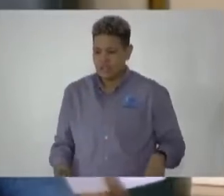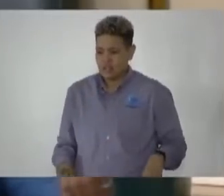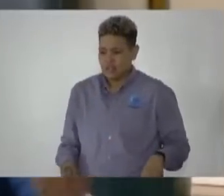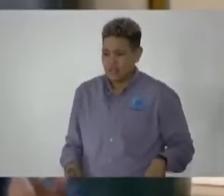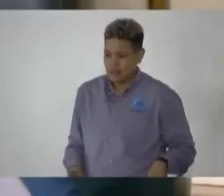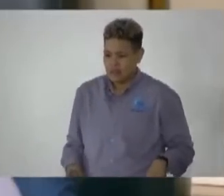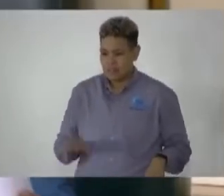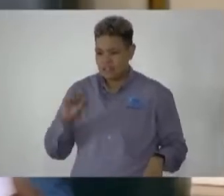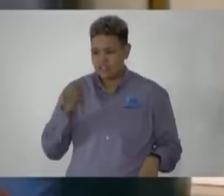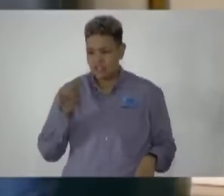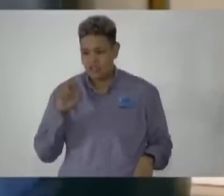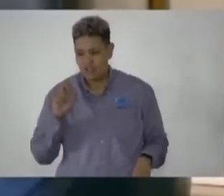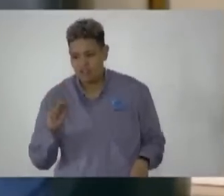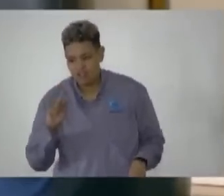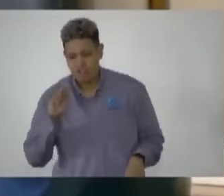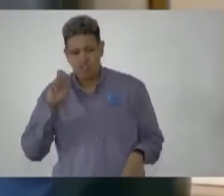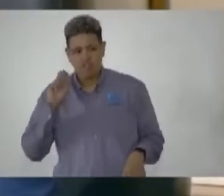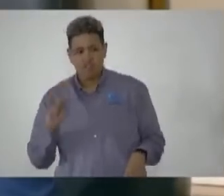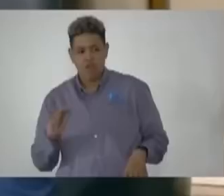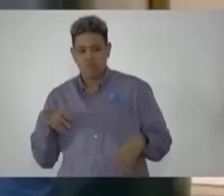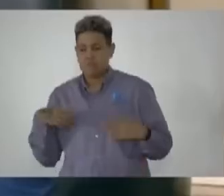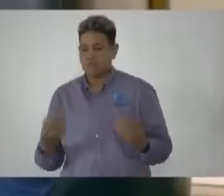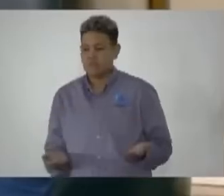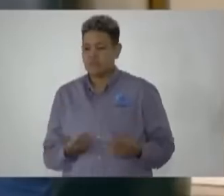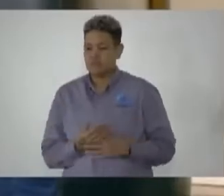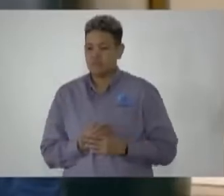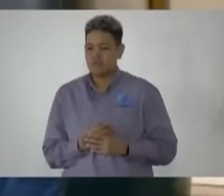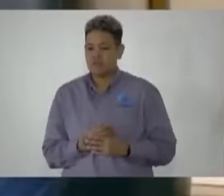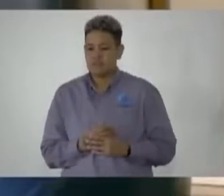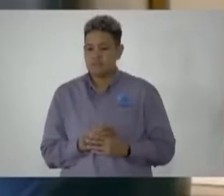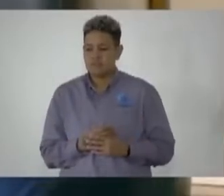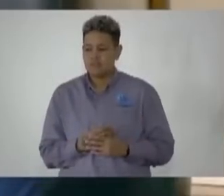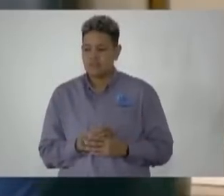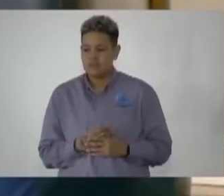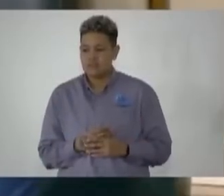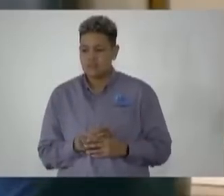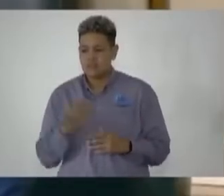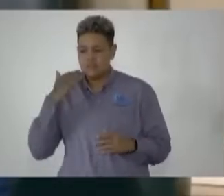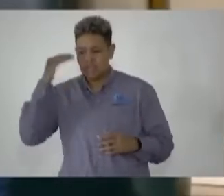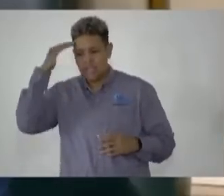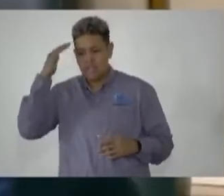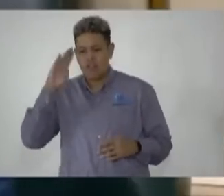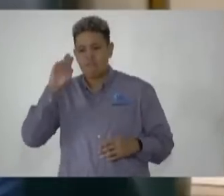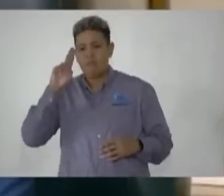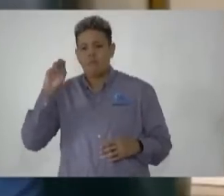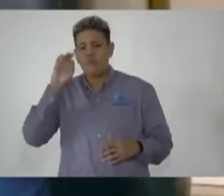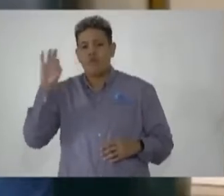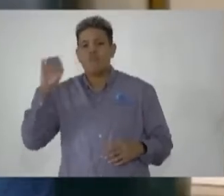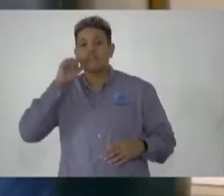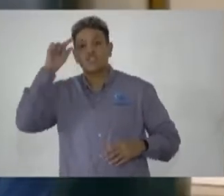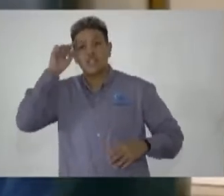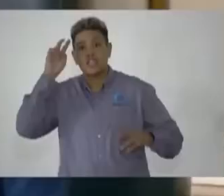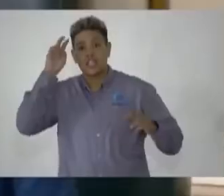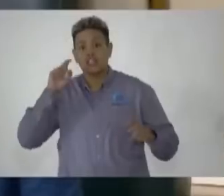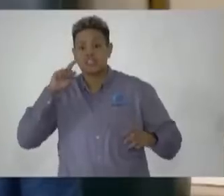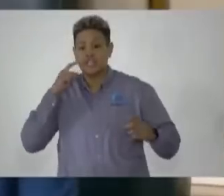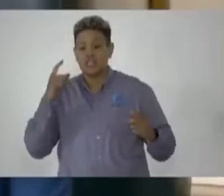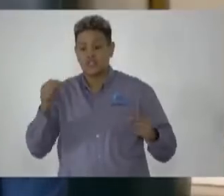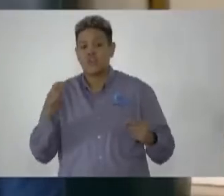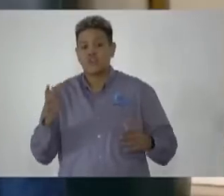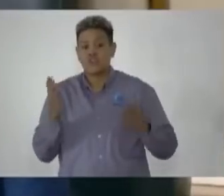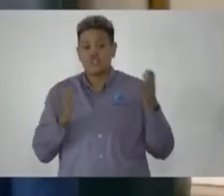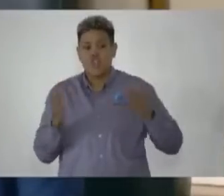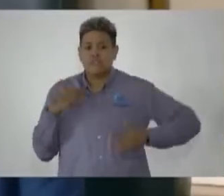Sharon Robinson, there is, the head of the Bureau of Gender Affairs has really done yeoman